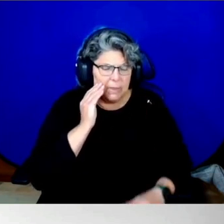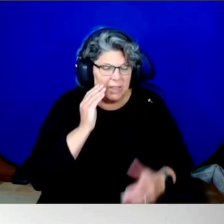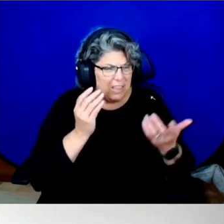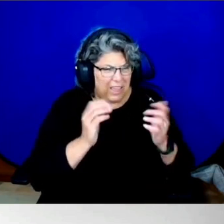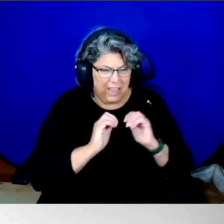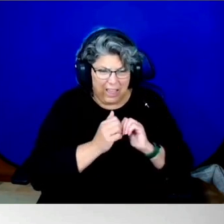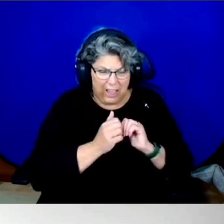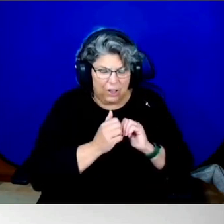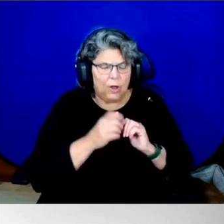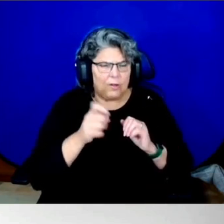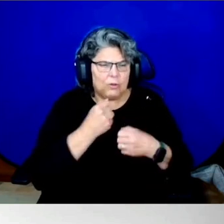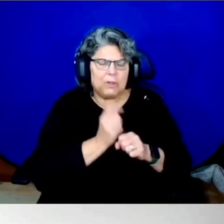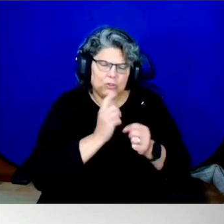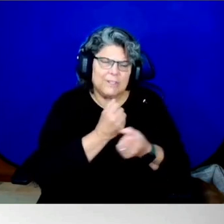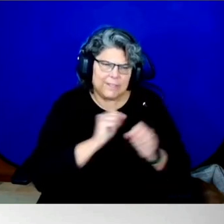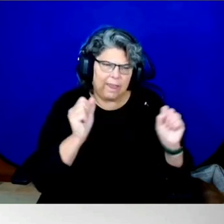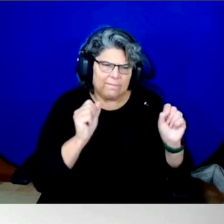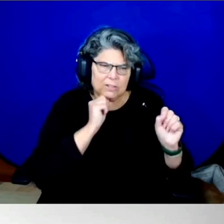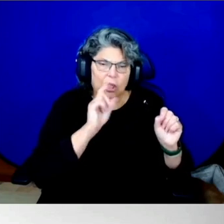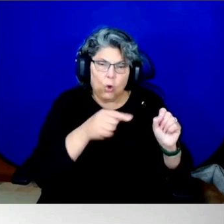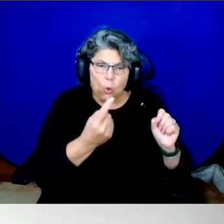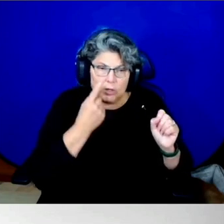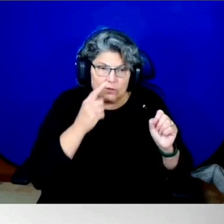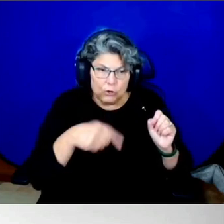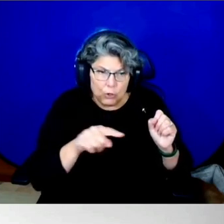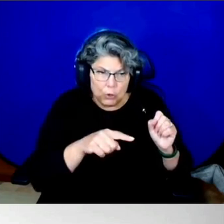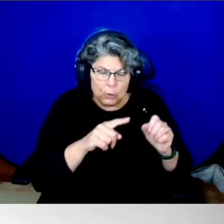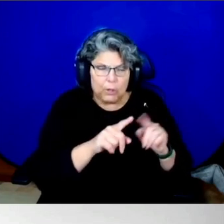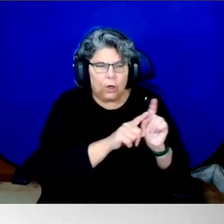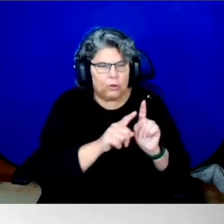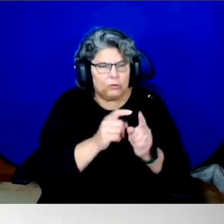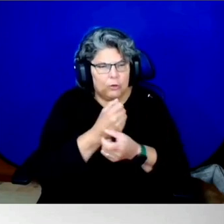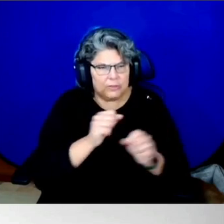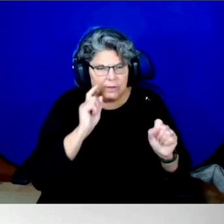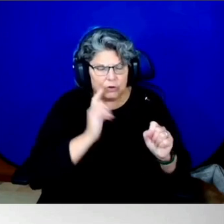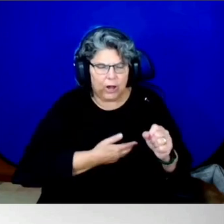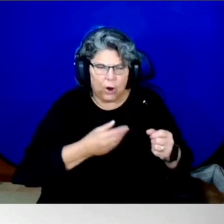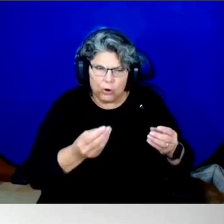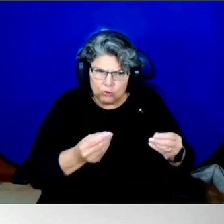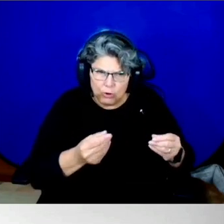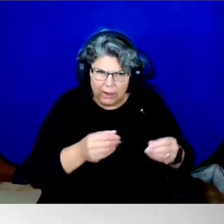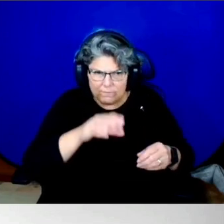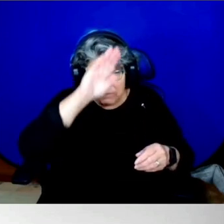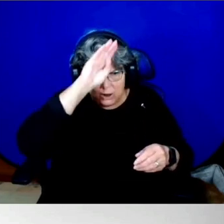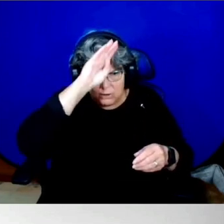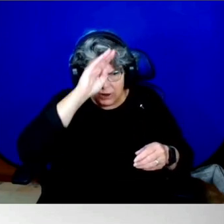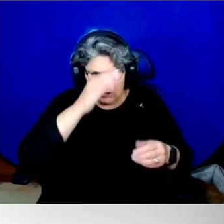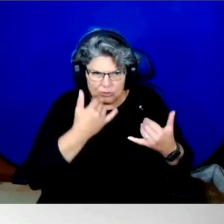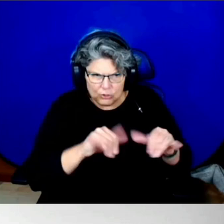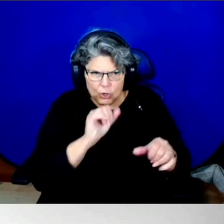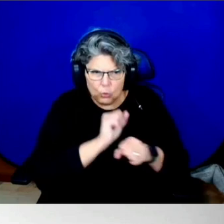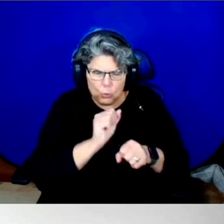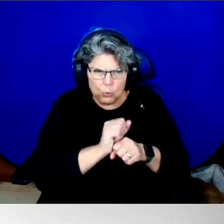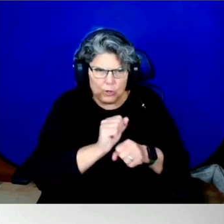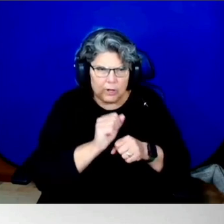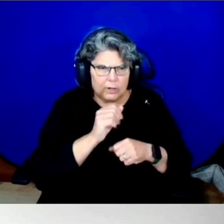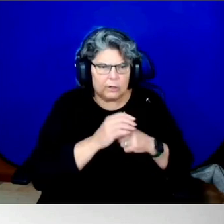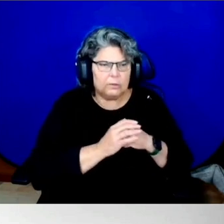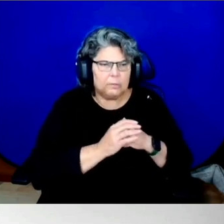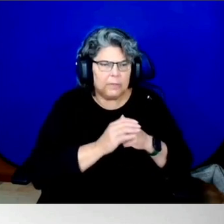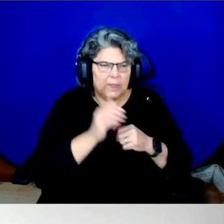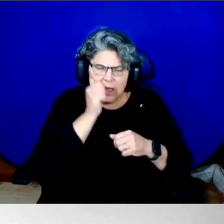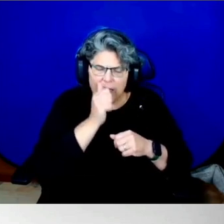make sure it's safe, not only for you, but also safe for our ground firefighters that'll be out there working. Every day we have multiple